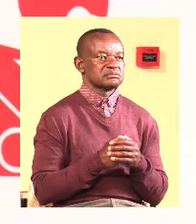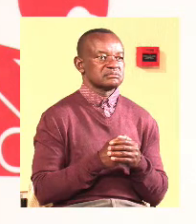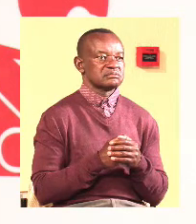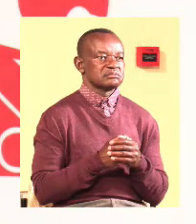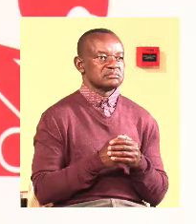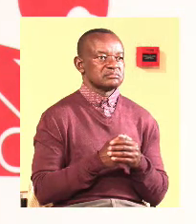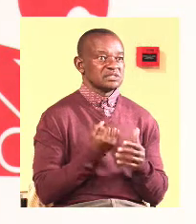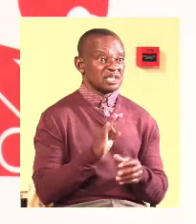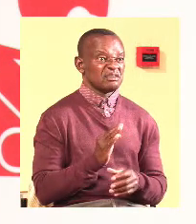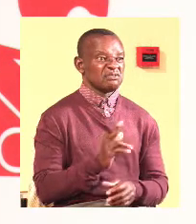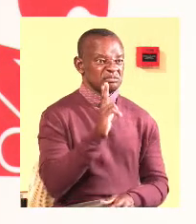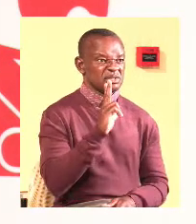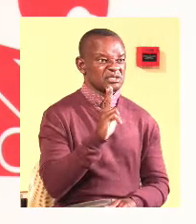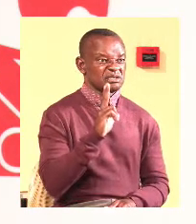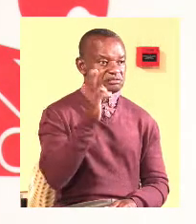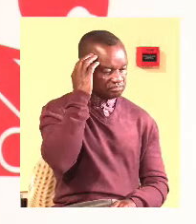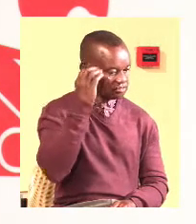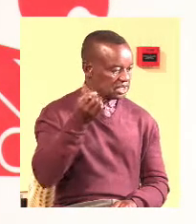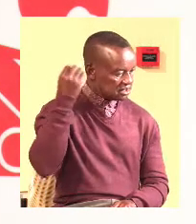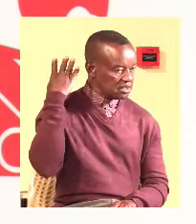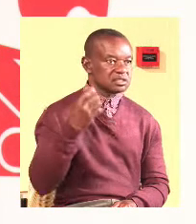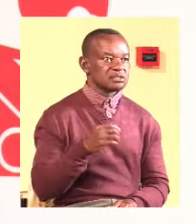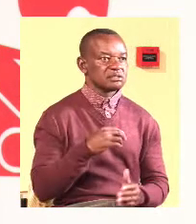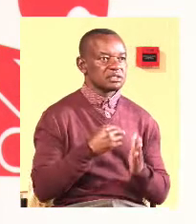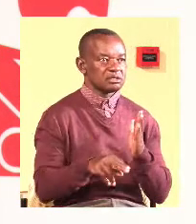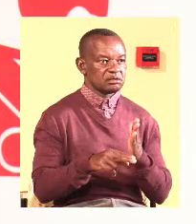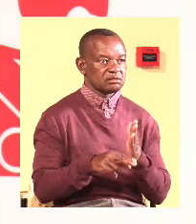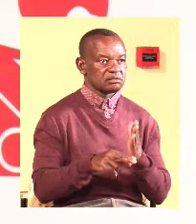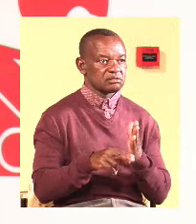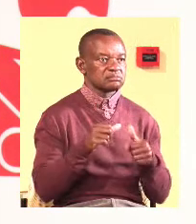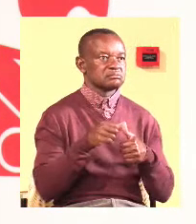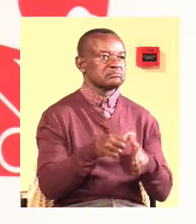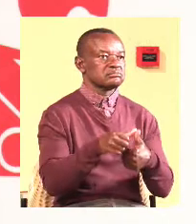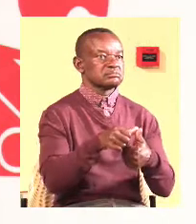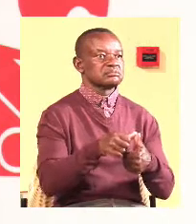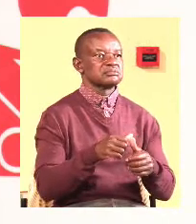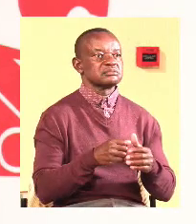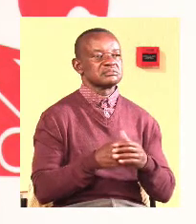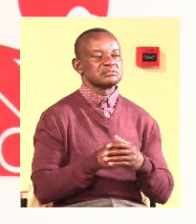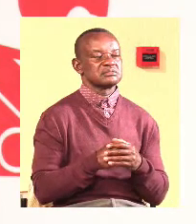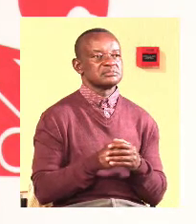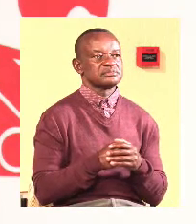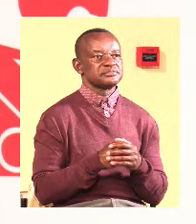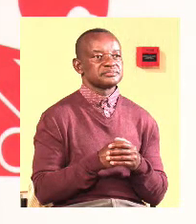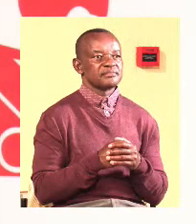the consequences. And also maybe just to finally conclude by saying, but